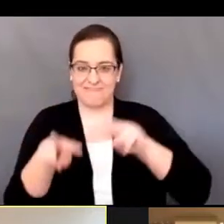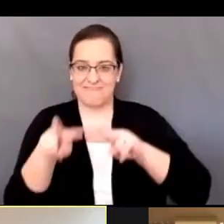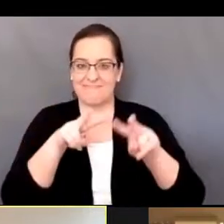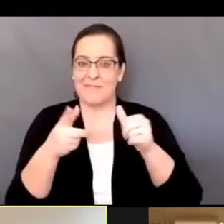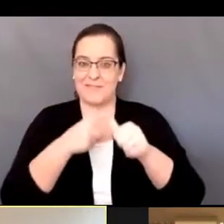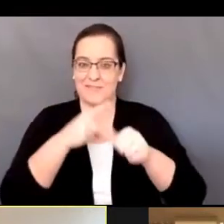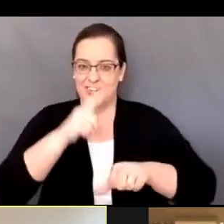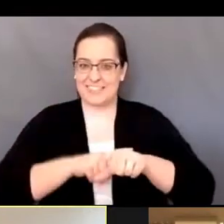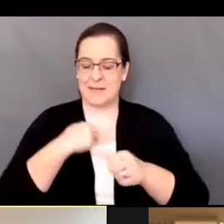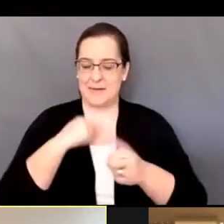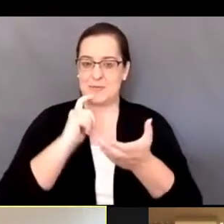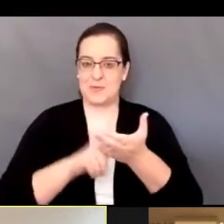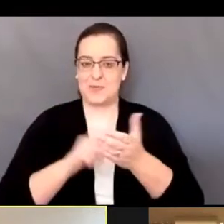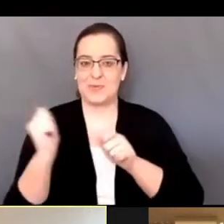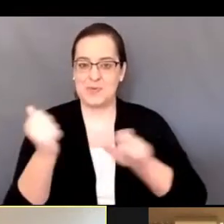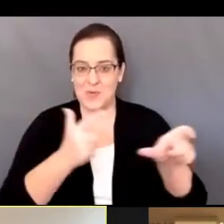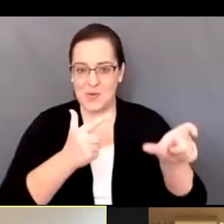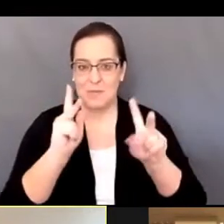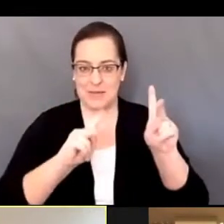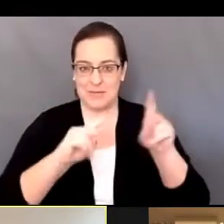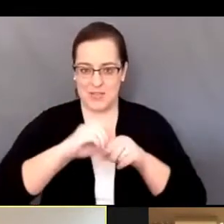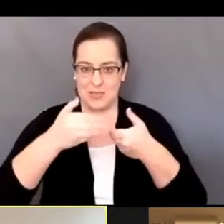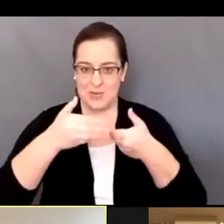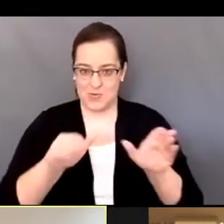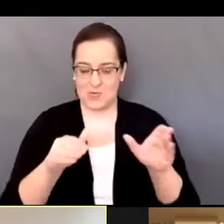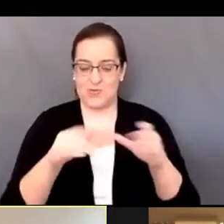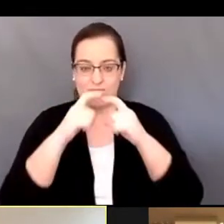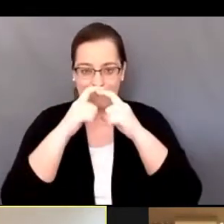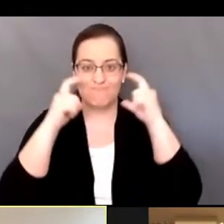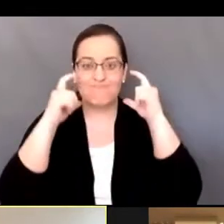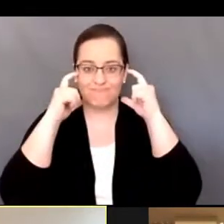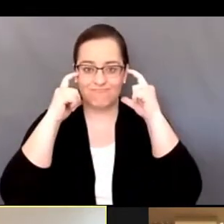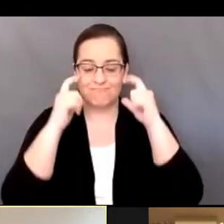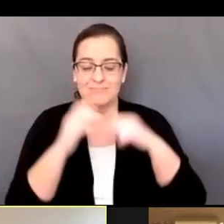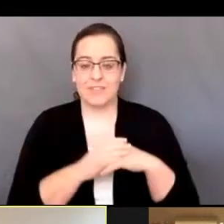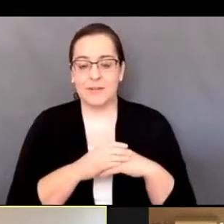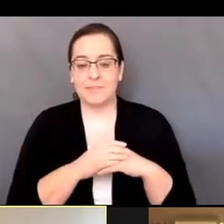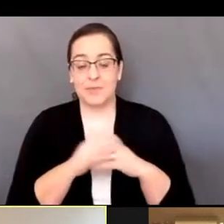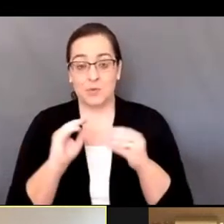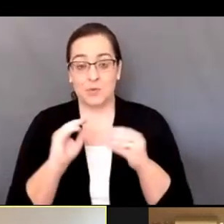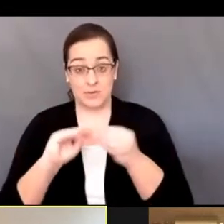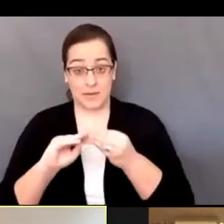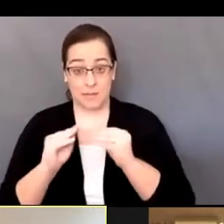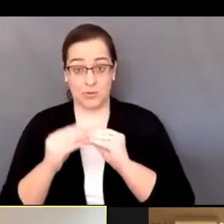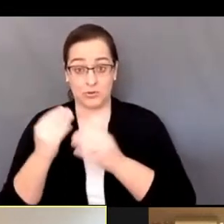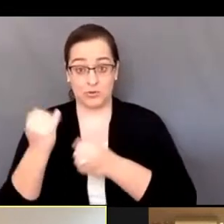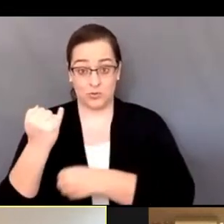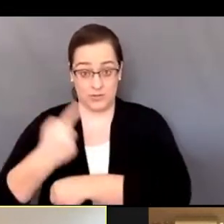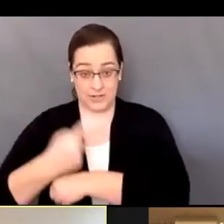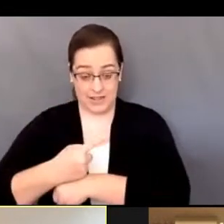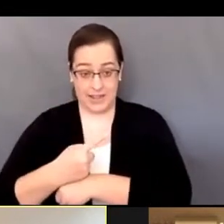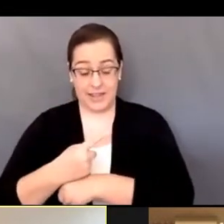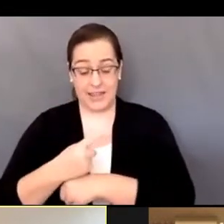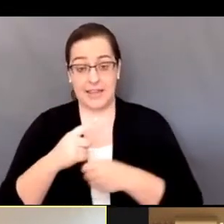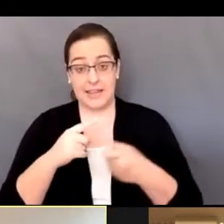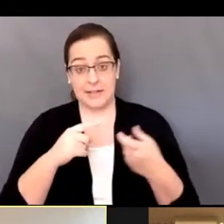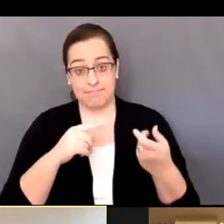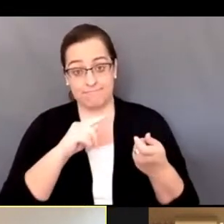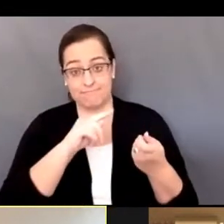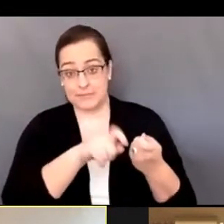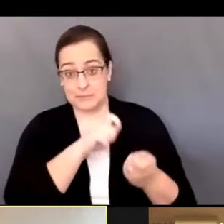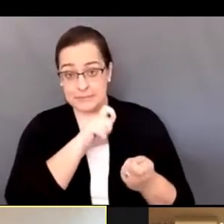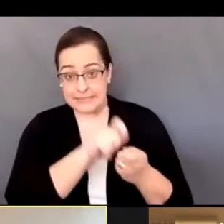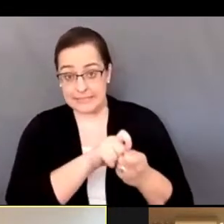he noticed that. So I think that's very important. In terms of numbers today, specifically